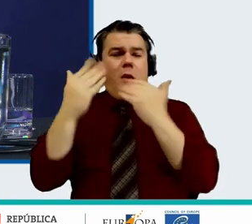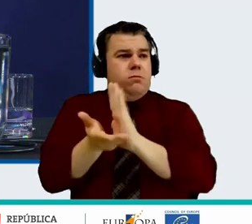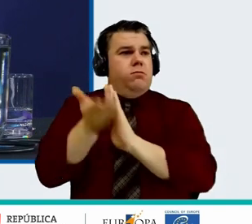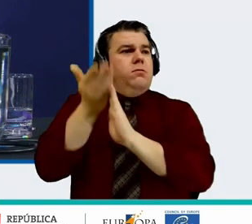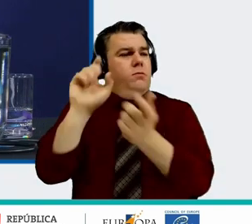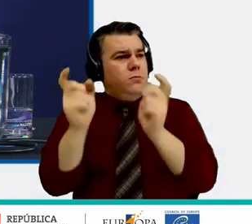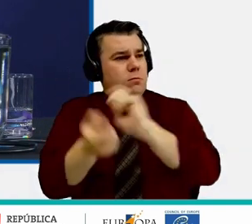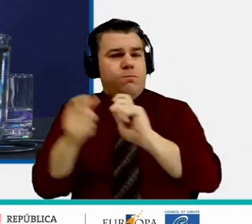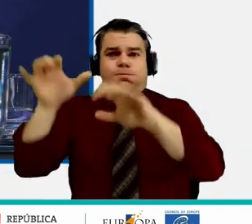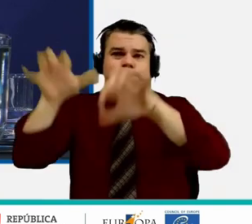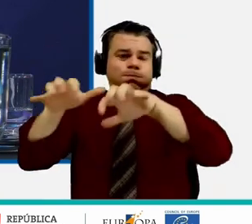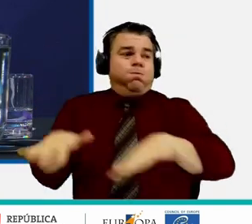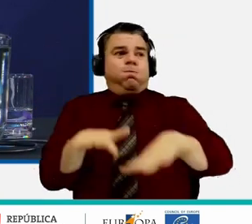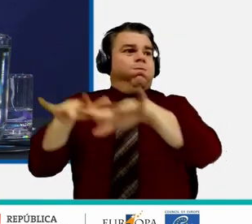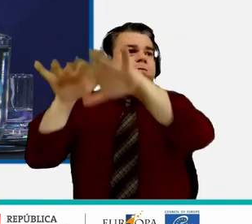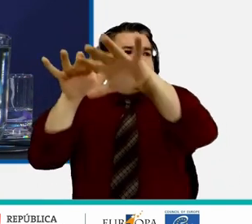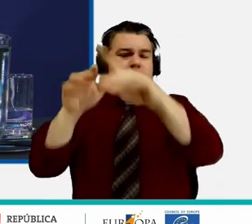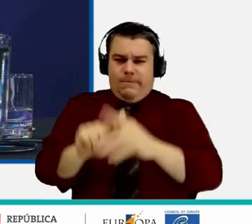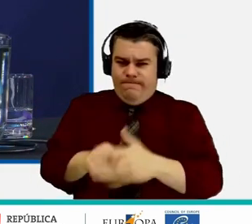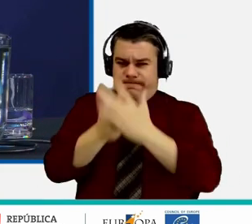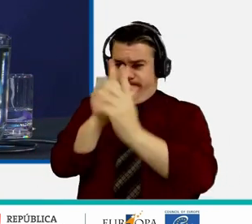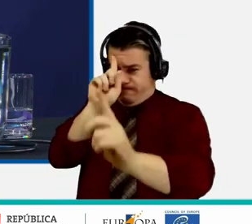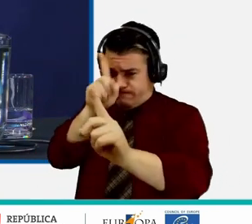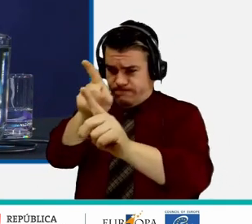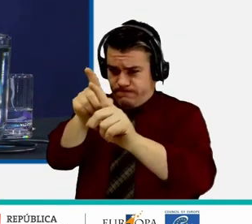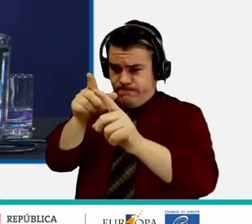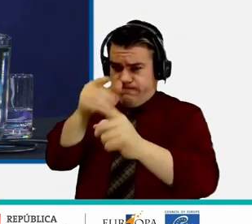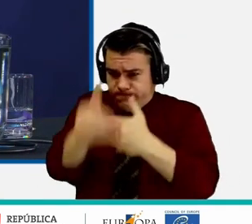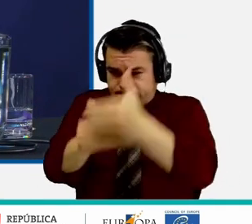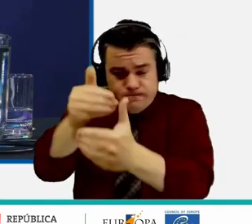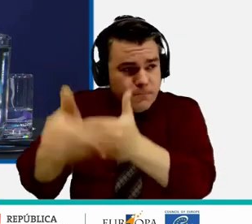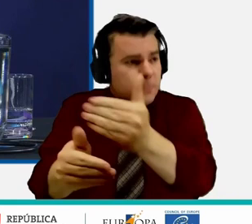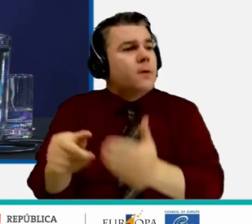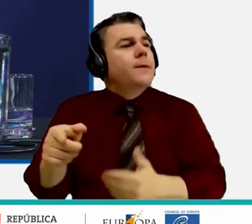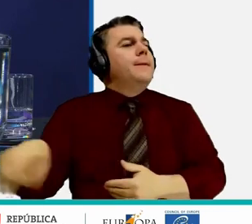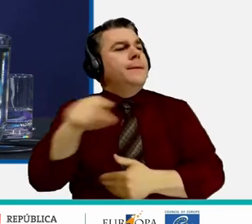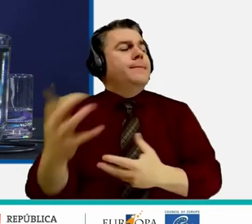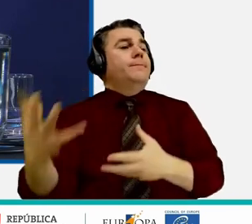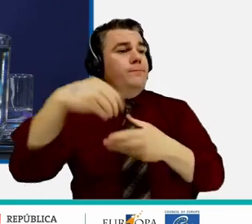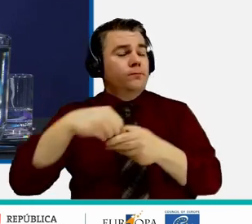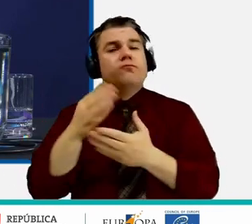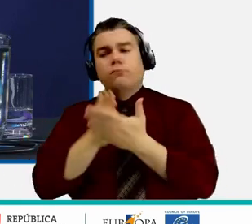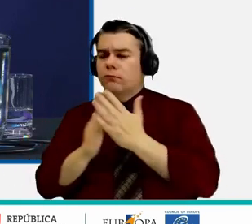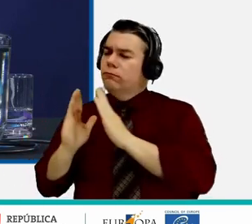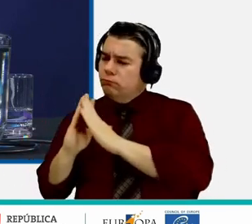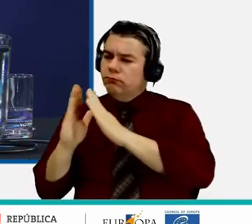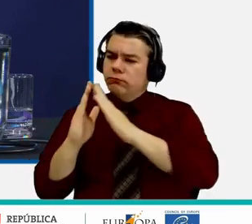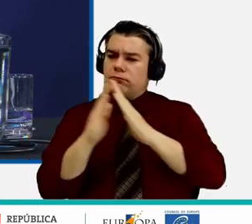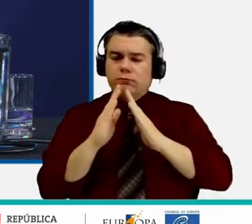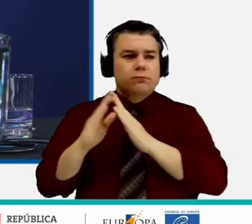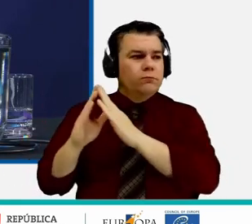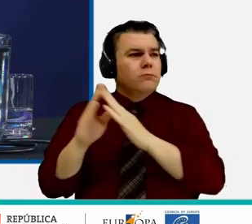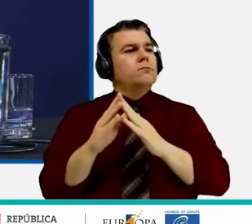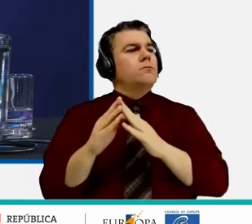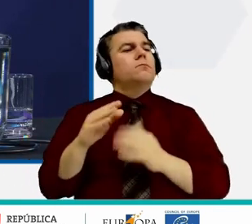Basin was launched. It included some municipalities from Republic of Srpska,